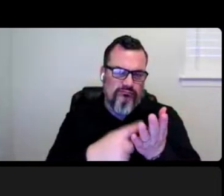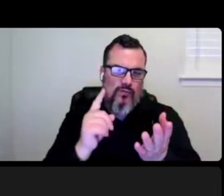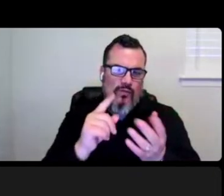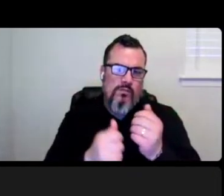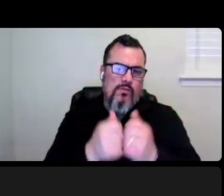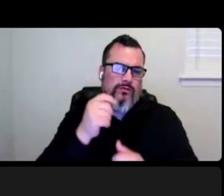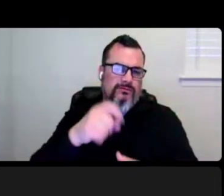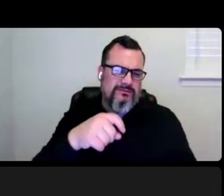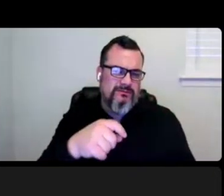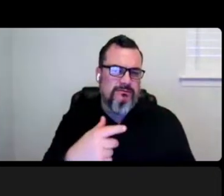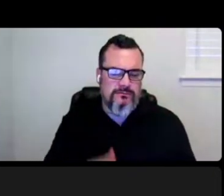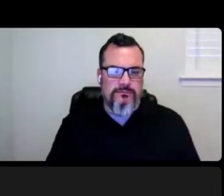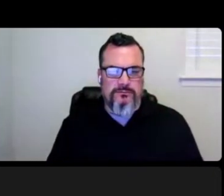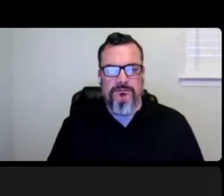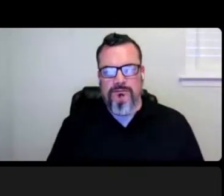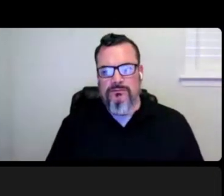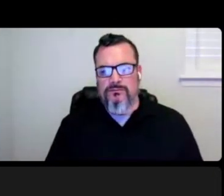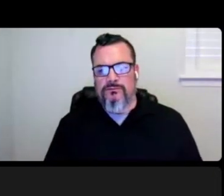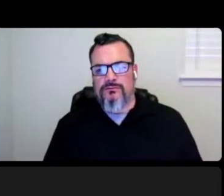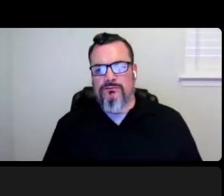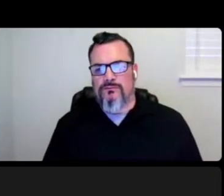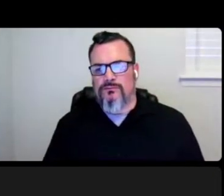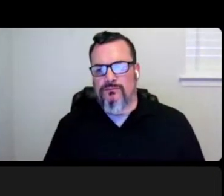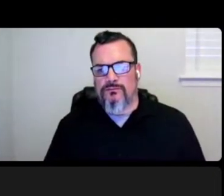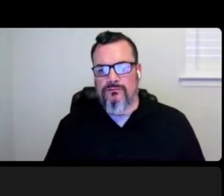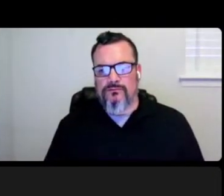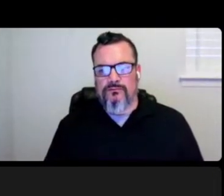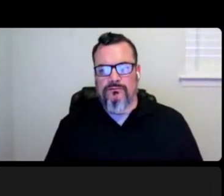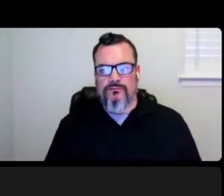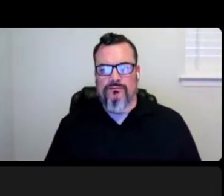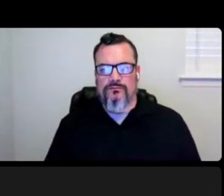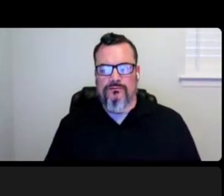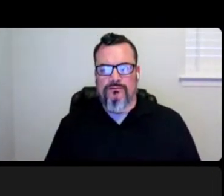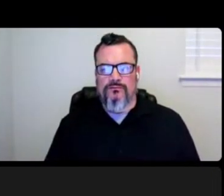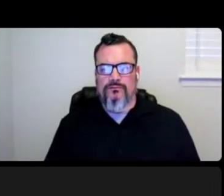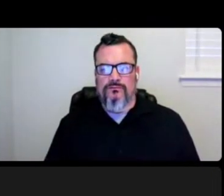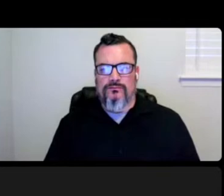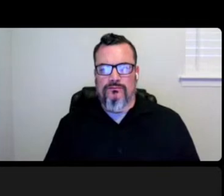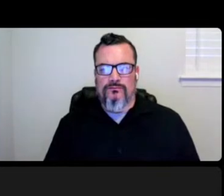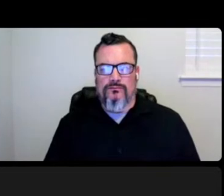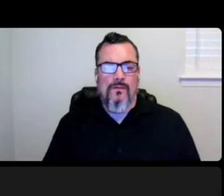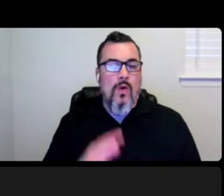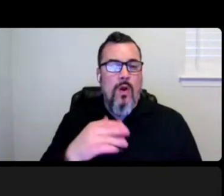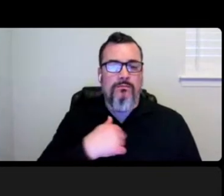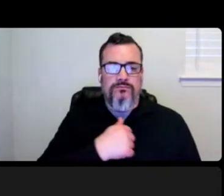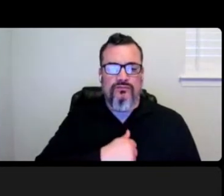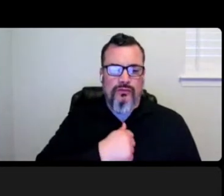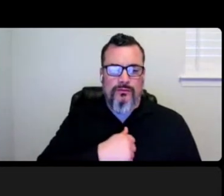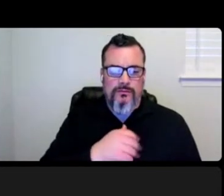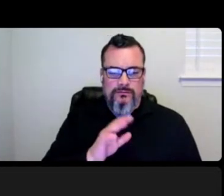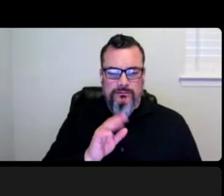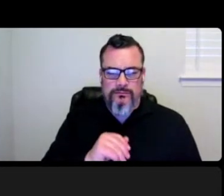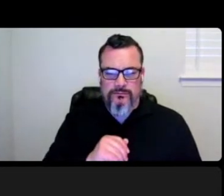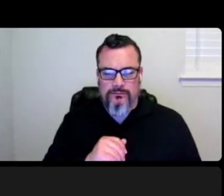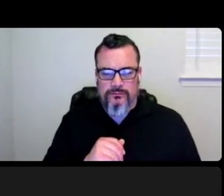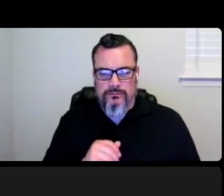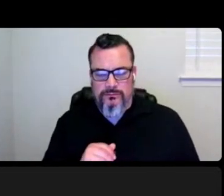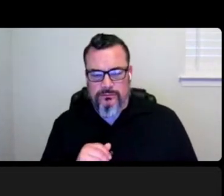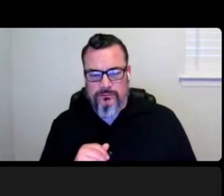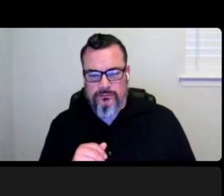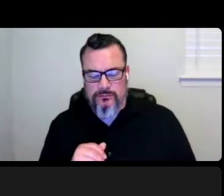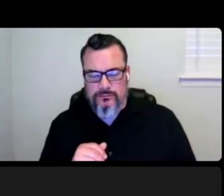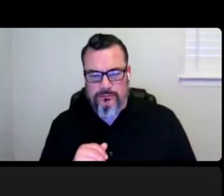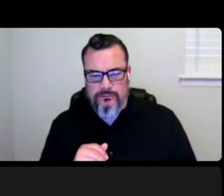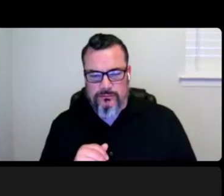need. We're not logistically. Mm-hmm. We run. Oh, I'm sorry. Hybrid district, so